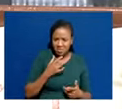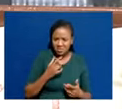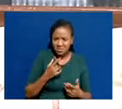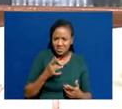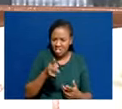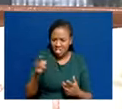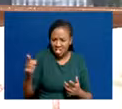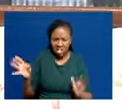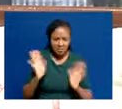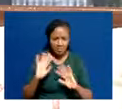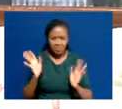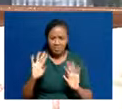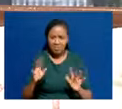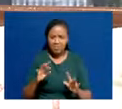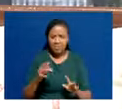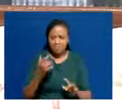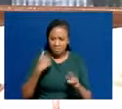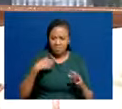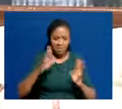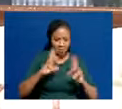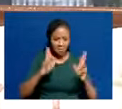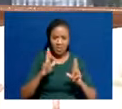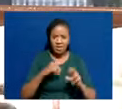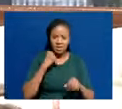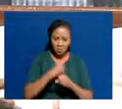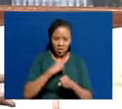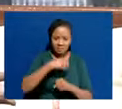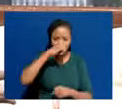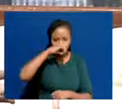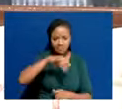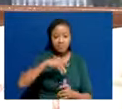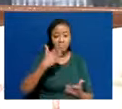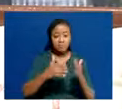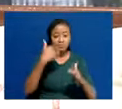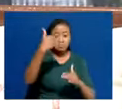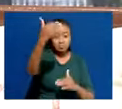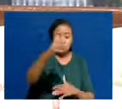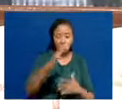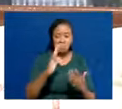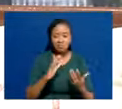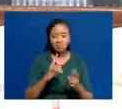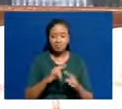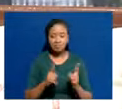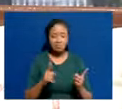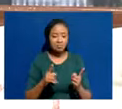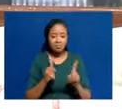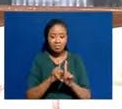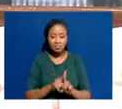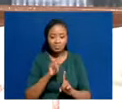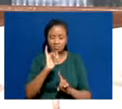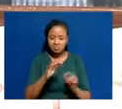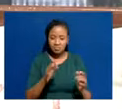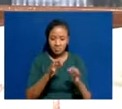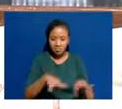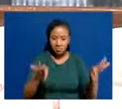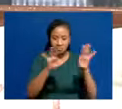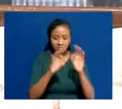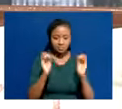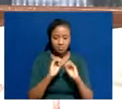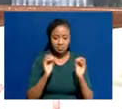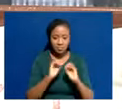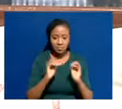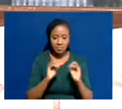Yeah. I'll work hard, I'll do my business, uko mbele, maybe. And it's not even important, Jeff. When I see the smiles